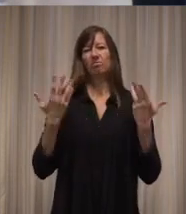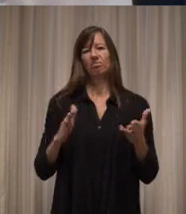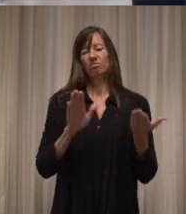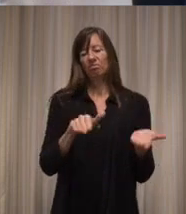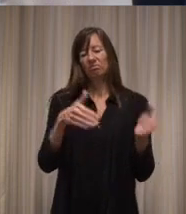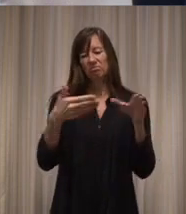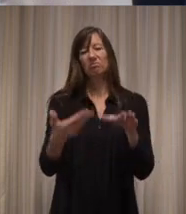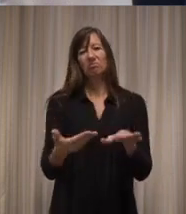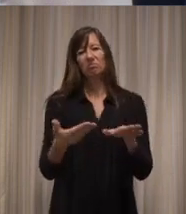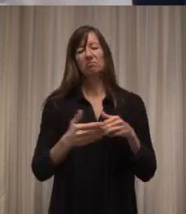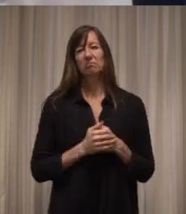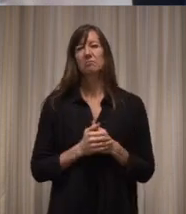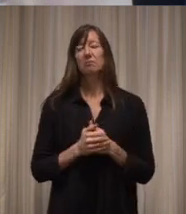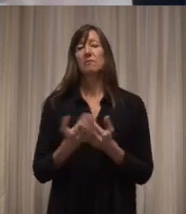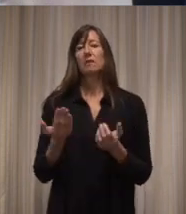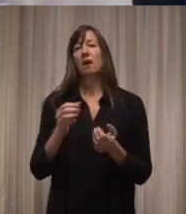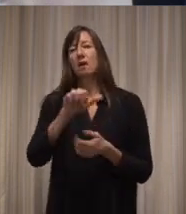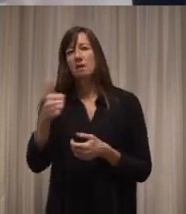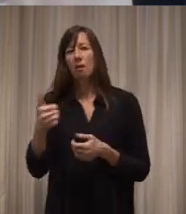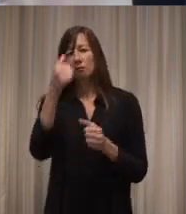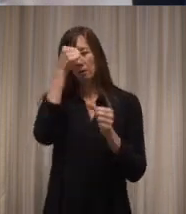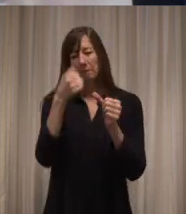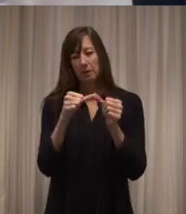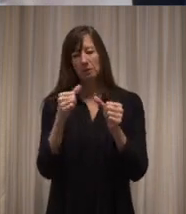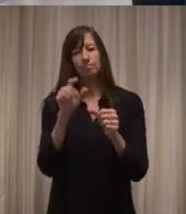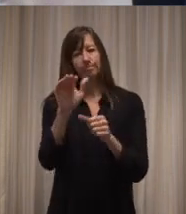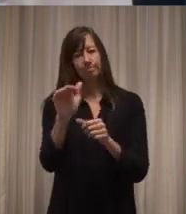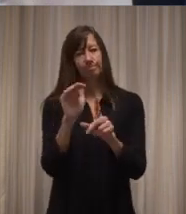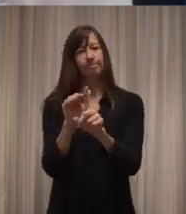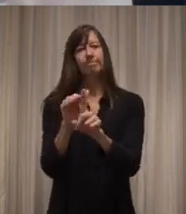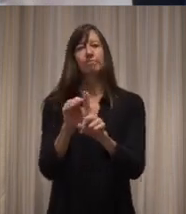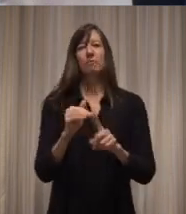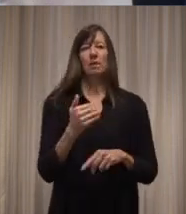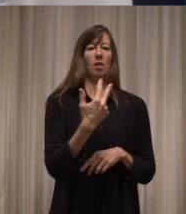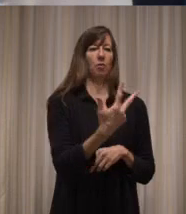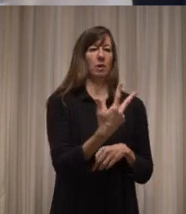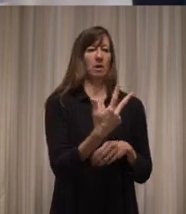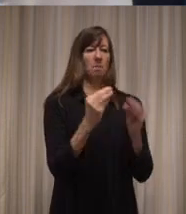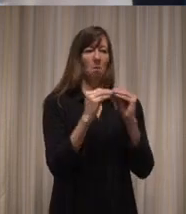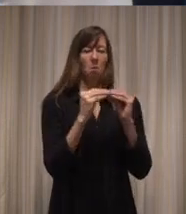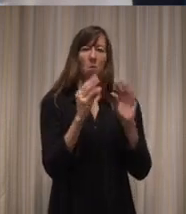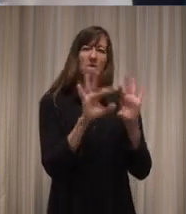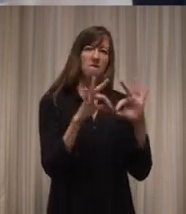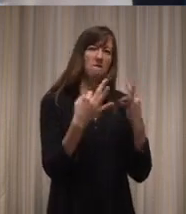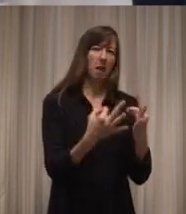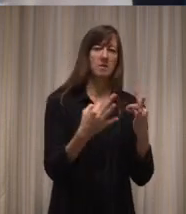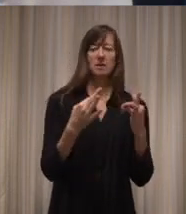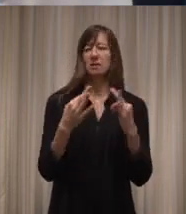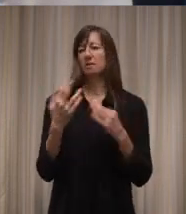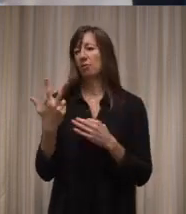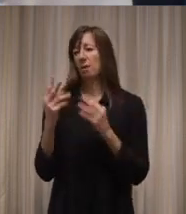of 3 lives lost, 3 families just devastated,